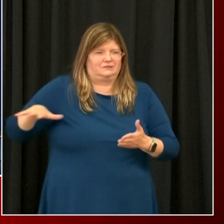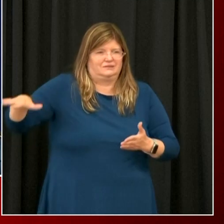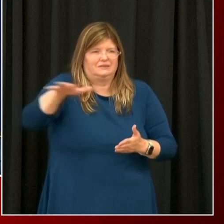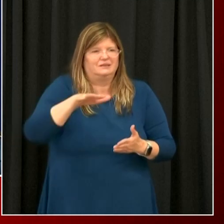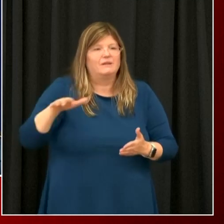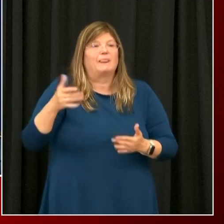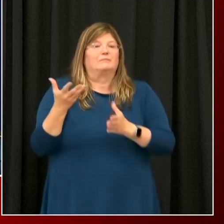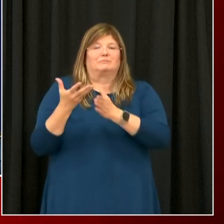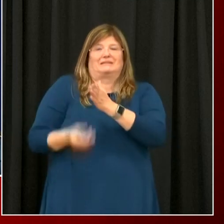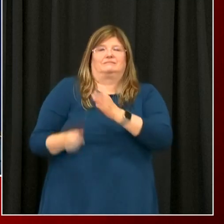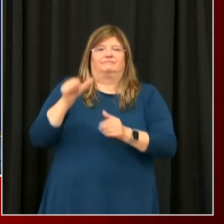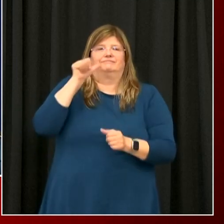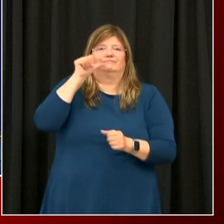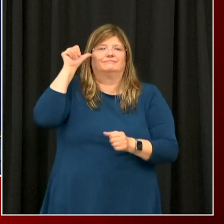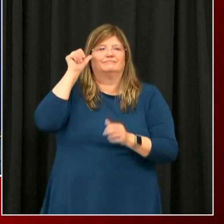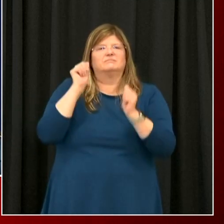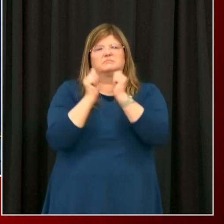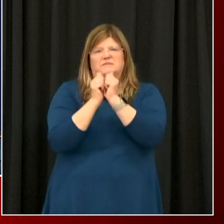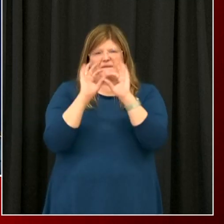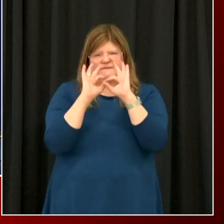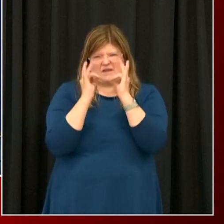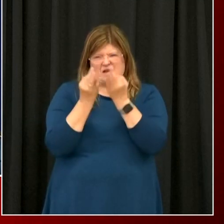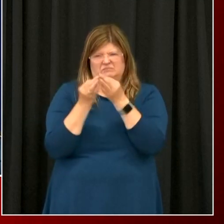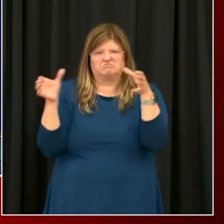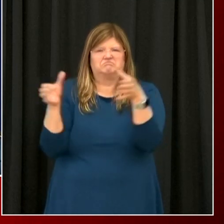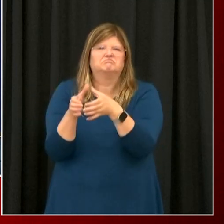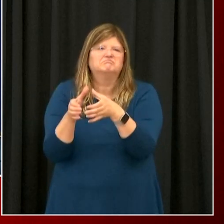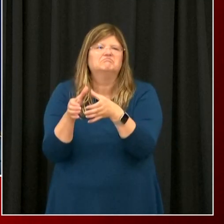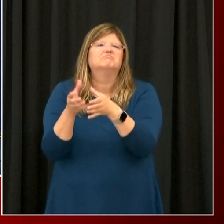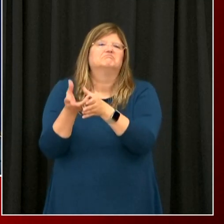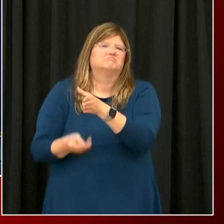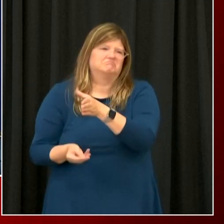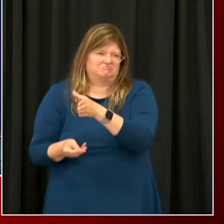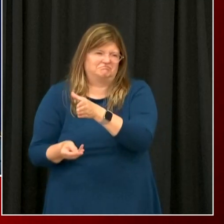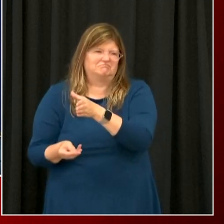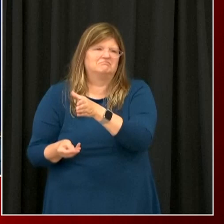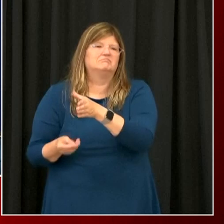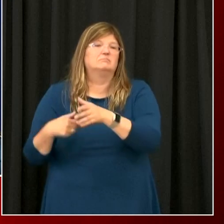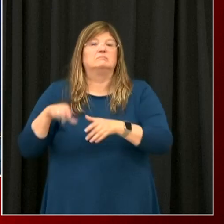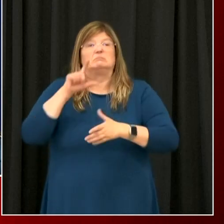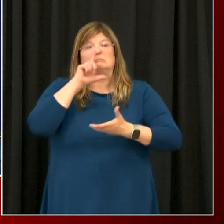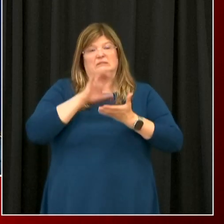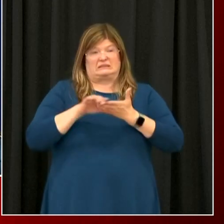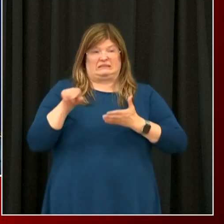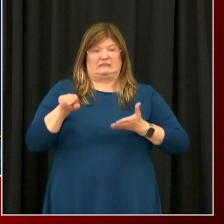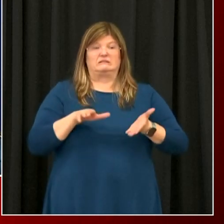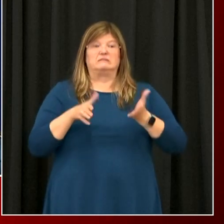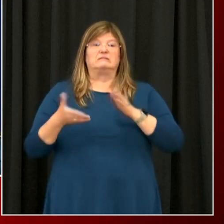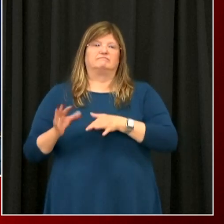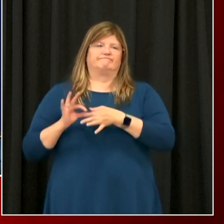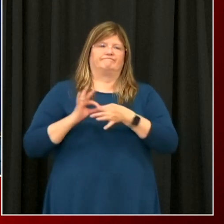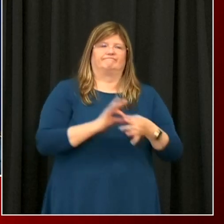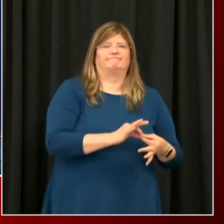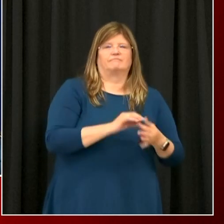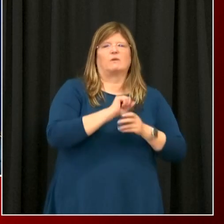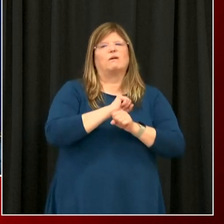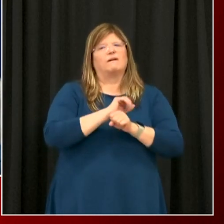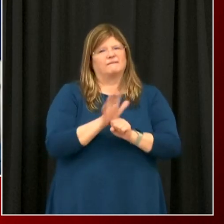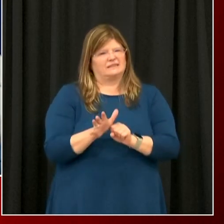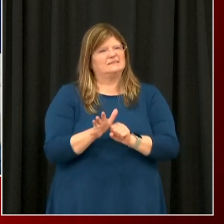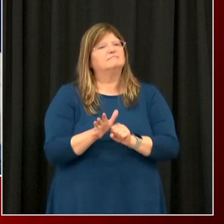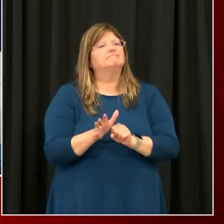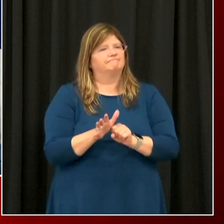loved ones. At this time, we preliminarily believe that his death is associated with COVID-19. And I just